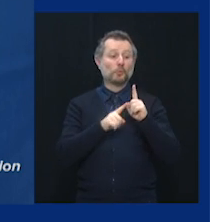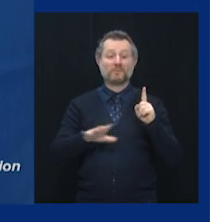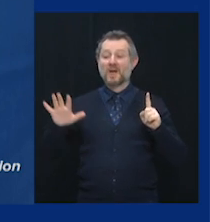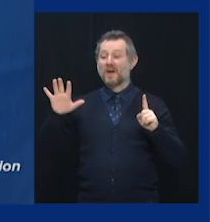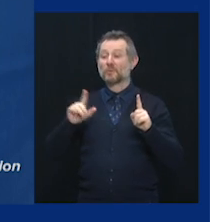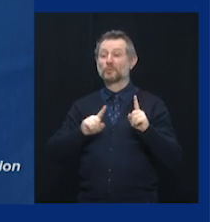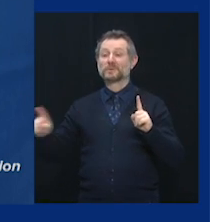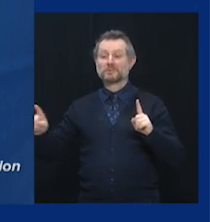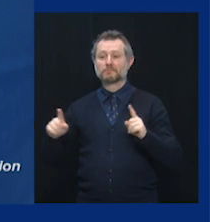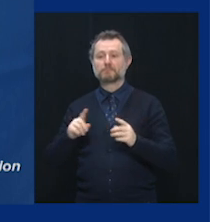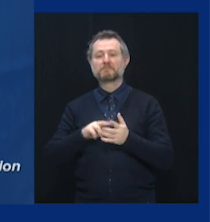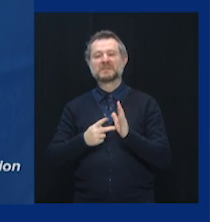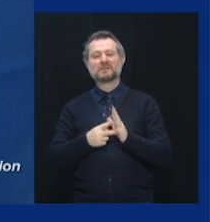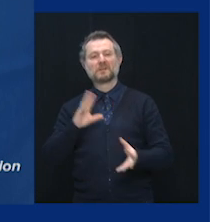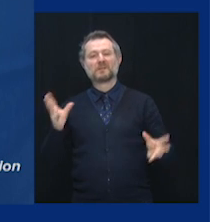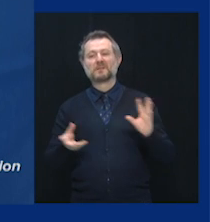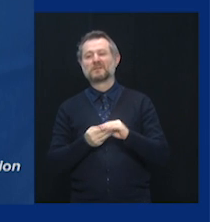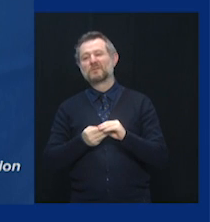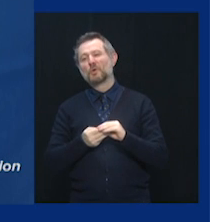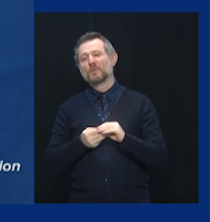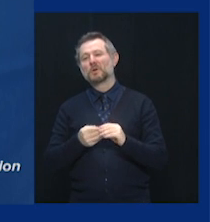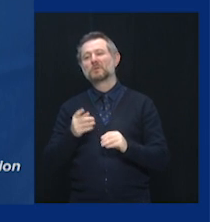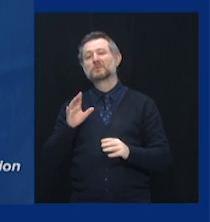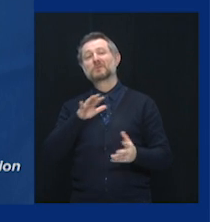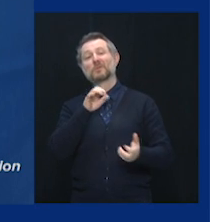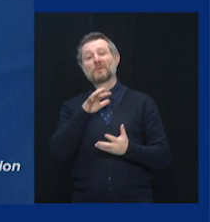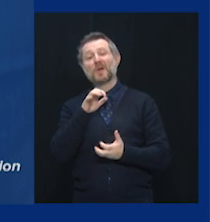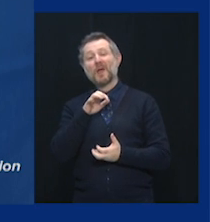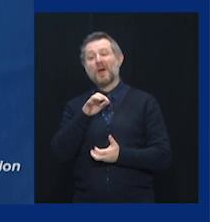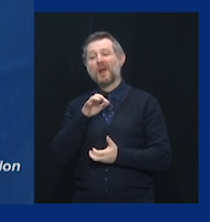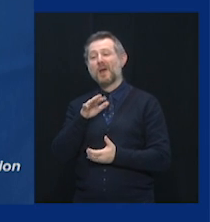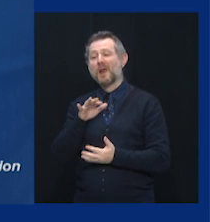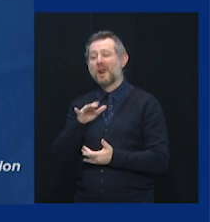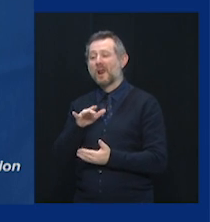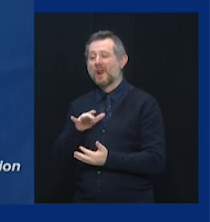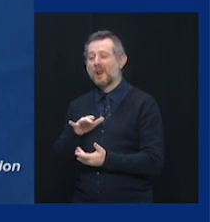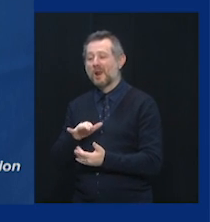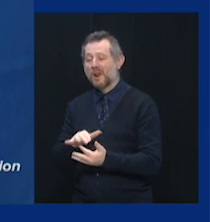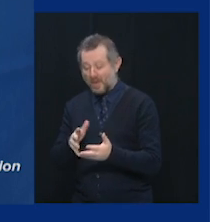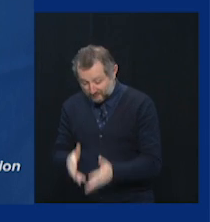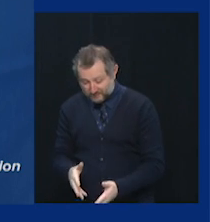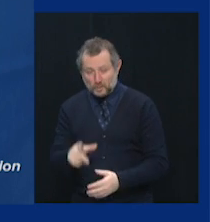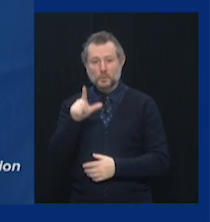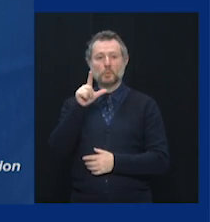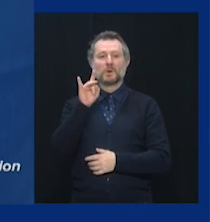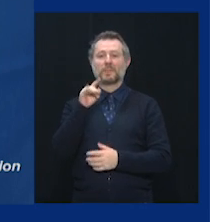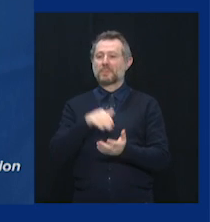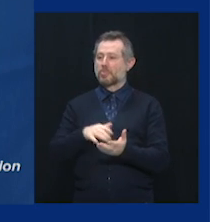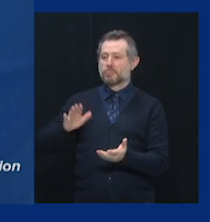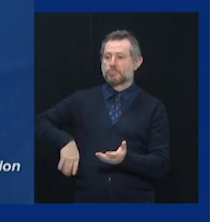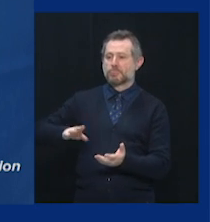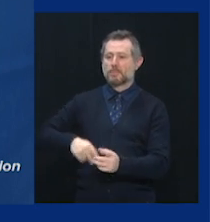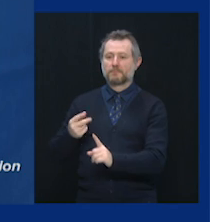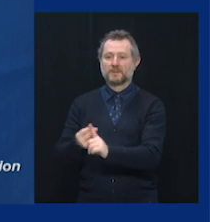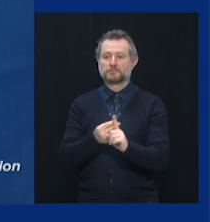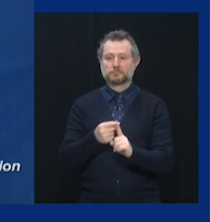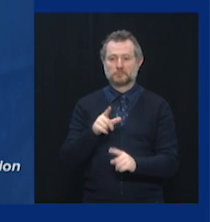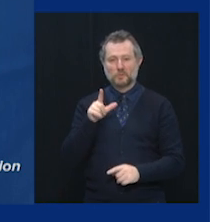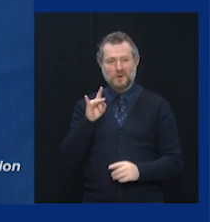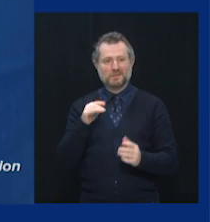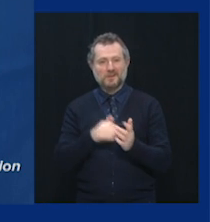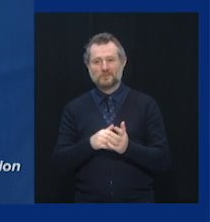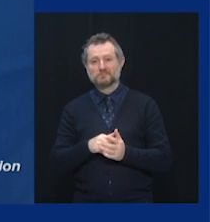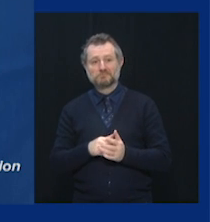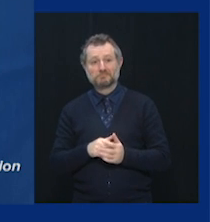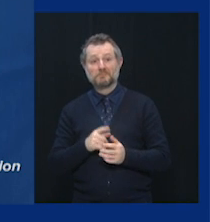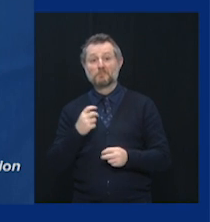all the dosages that are not in arms in the state, it's 28,000. Problem